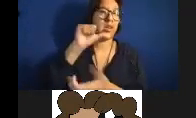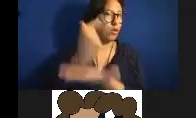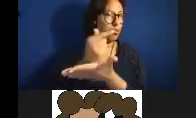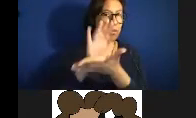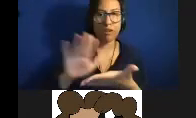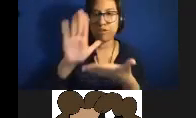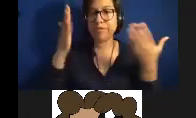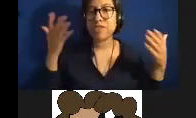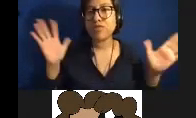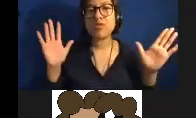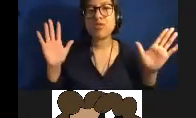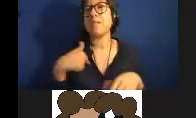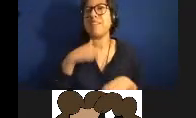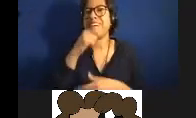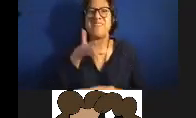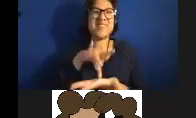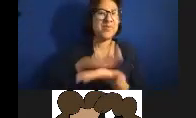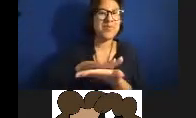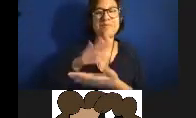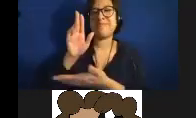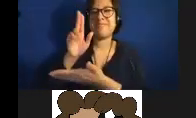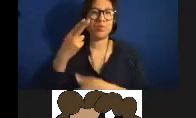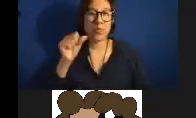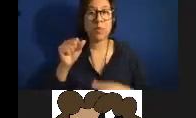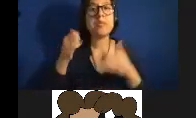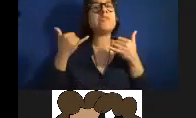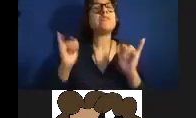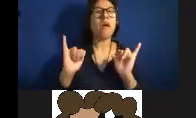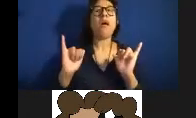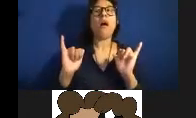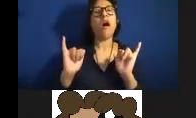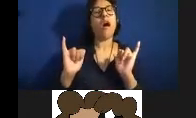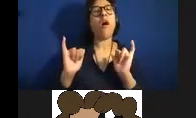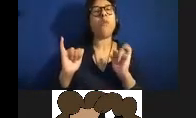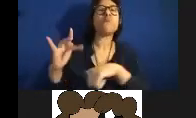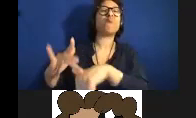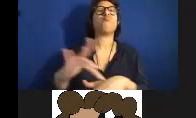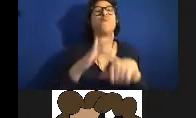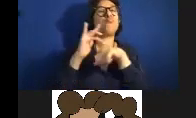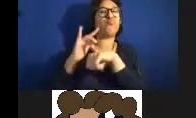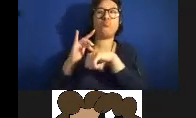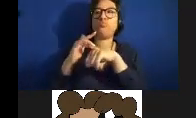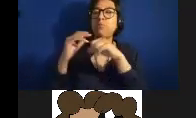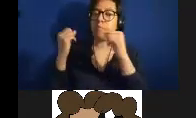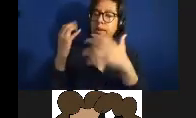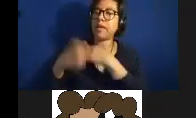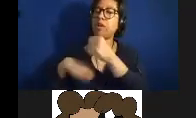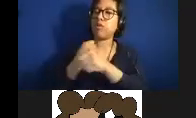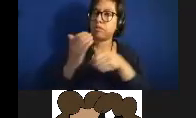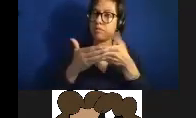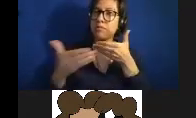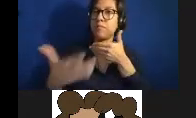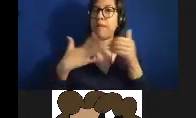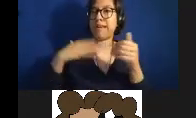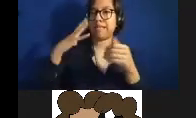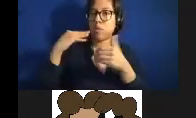college, so I'm not, like, in middle school or high school anymore. So I'm involved in the work a little, but, like, for years and years and years after that, I did a lot of